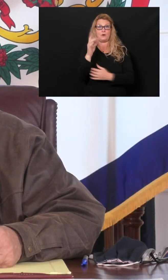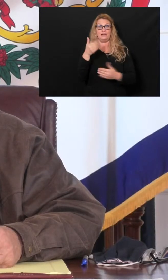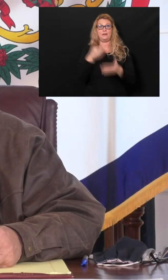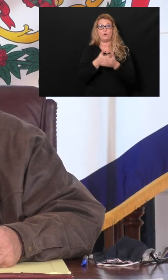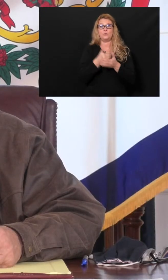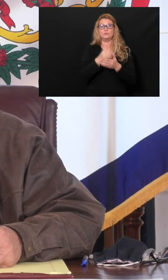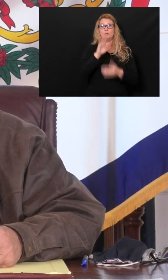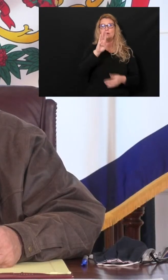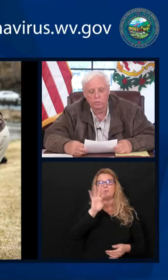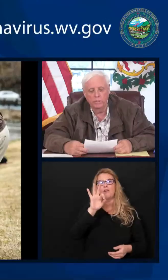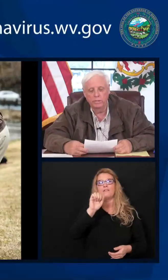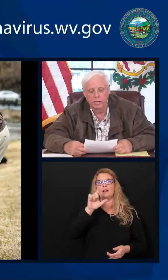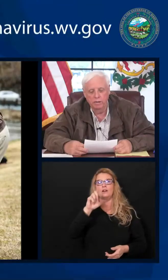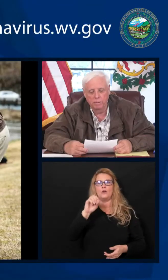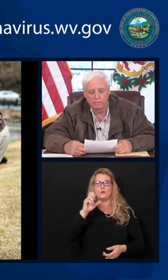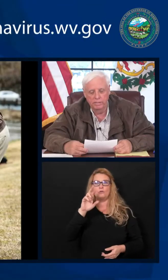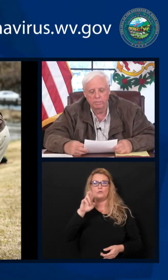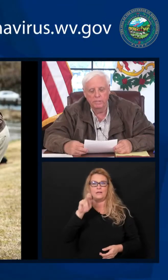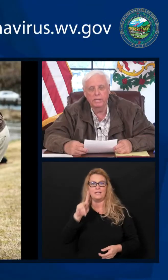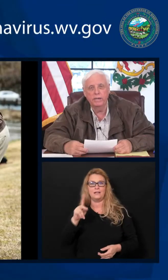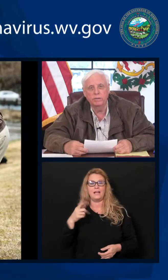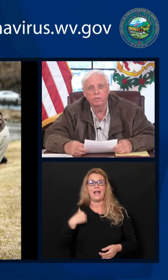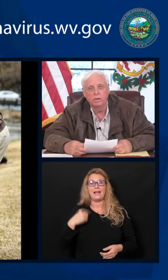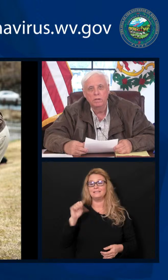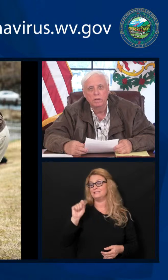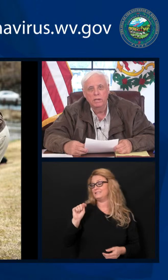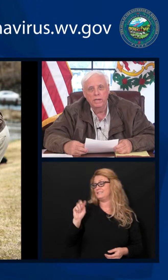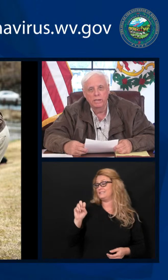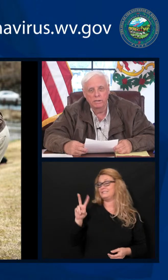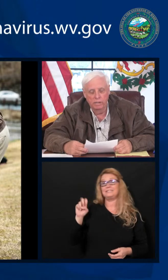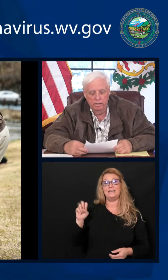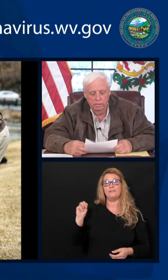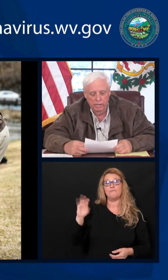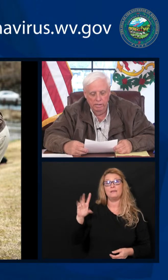Mahan. I was joined there by Steve McDaniel